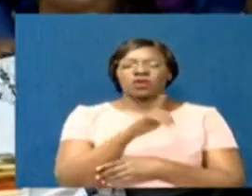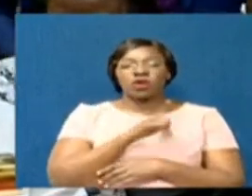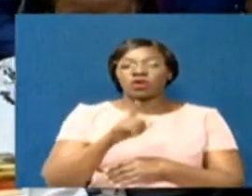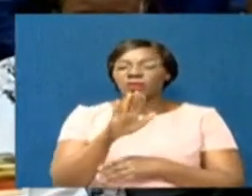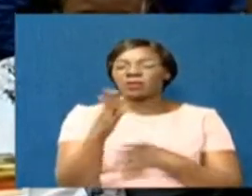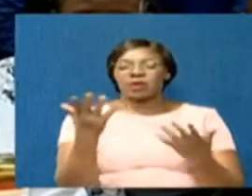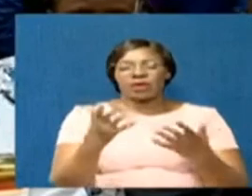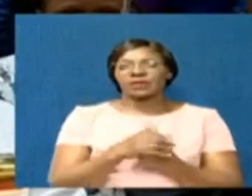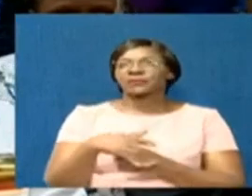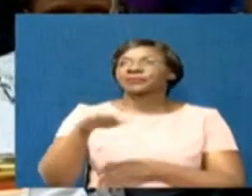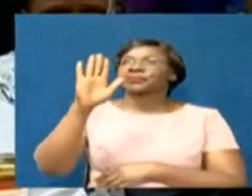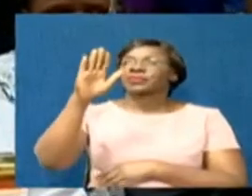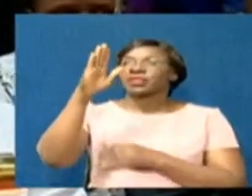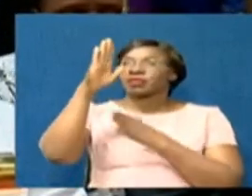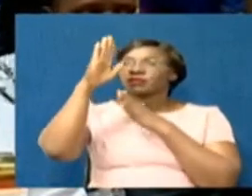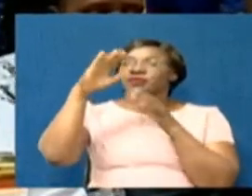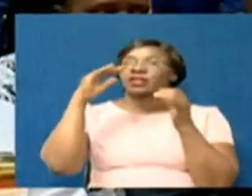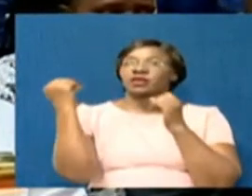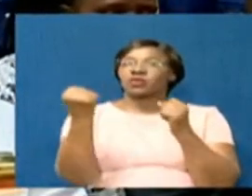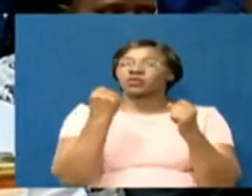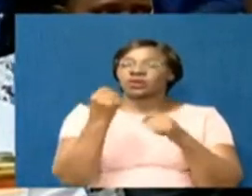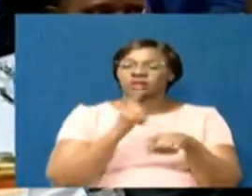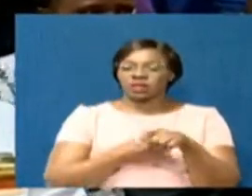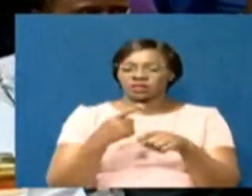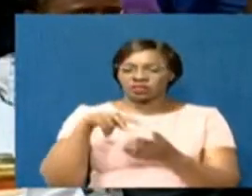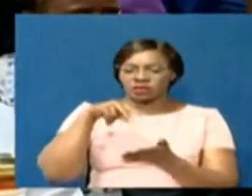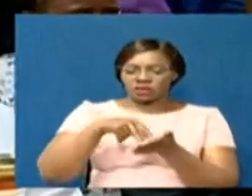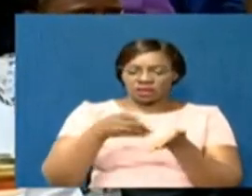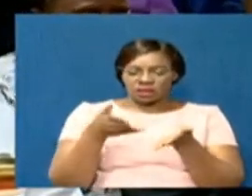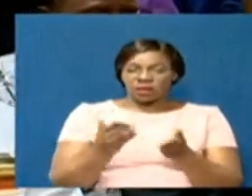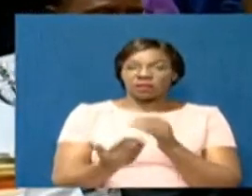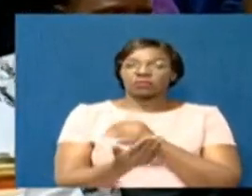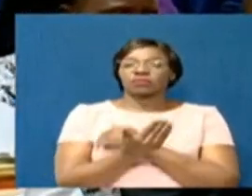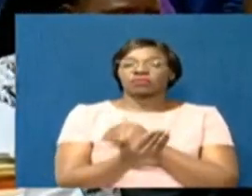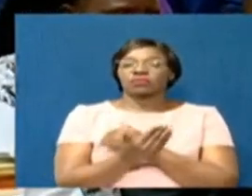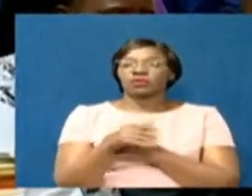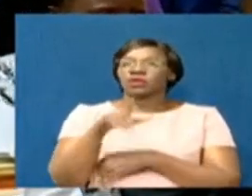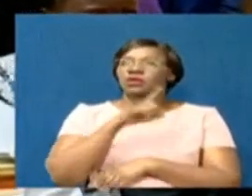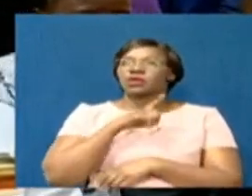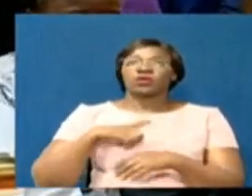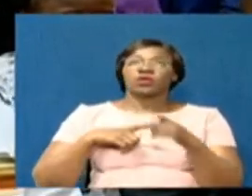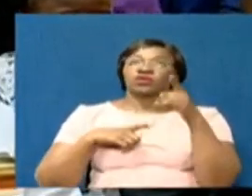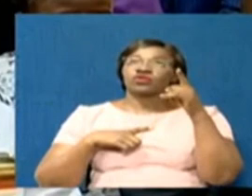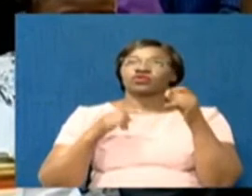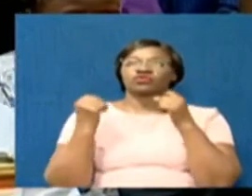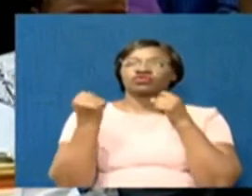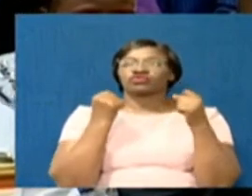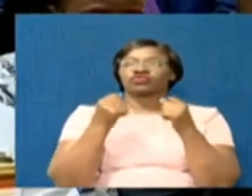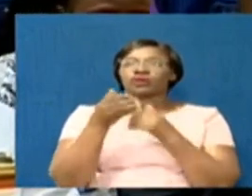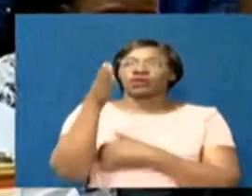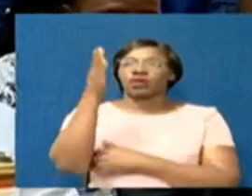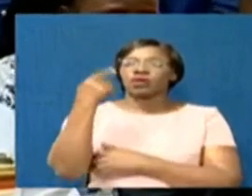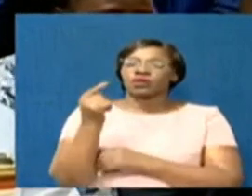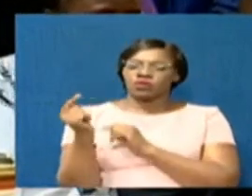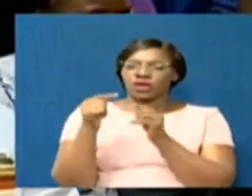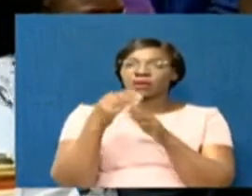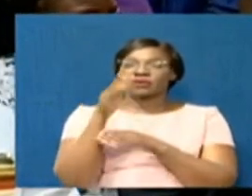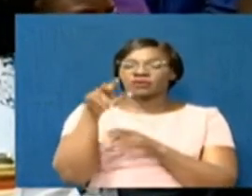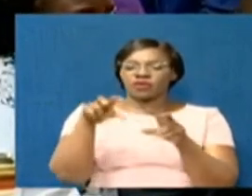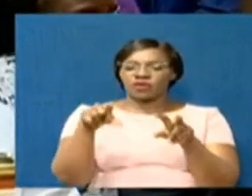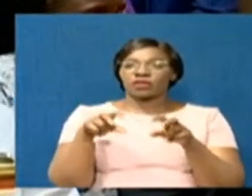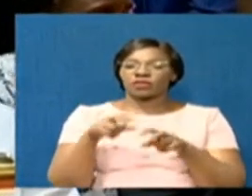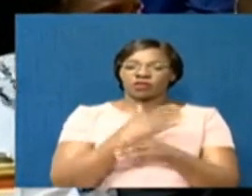Oh, Father Almighty God, as we stand before you this morning, Lord, you are a sovereign God. We come before your throne